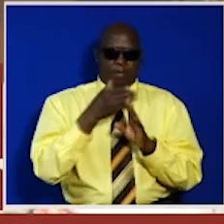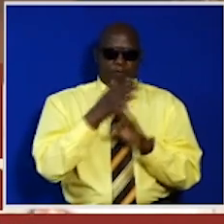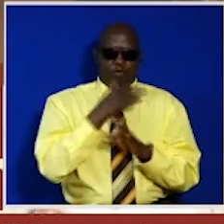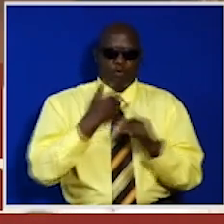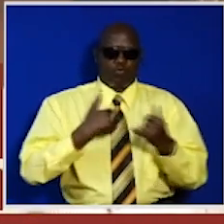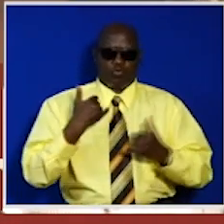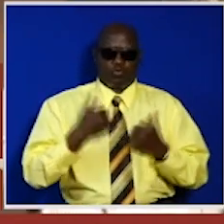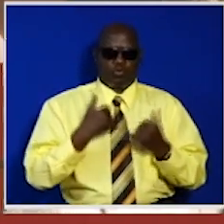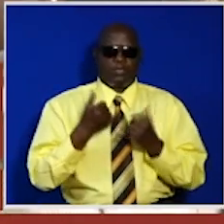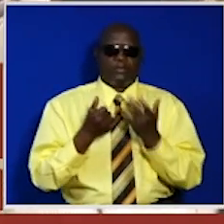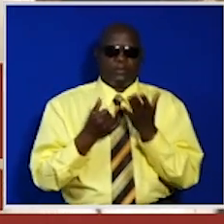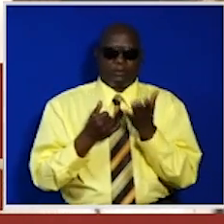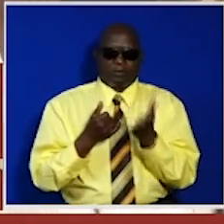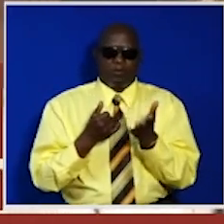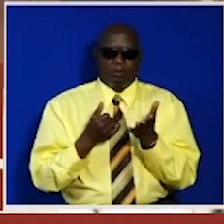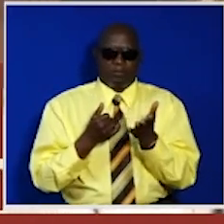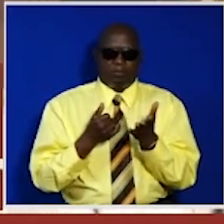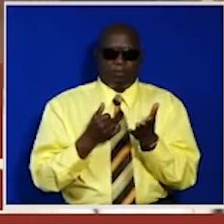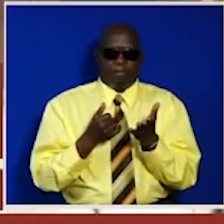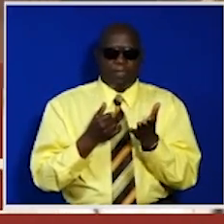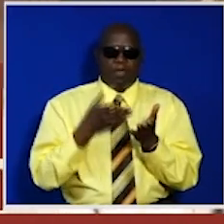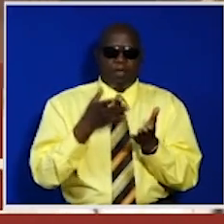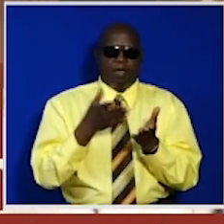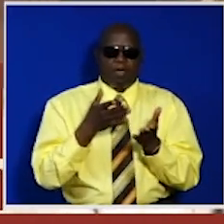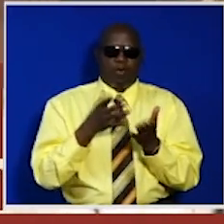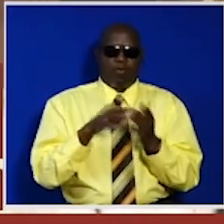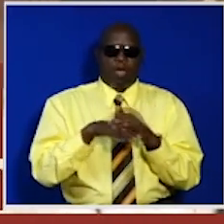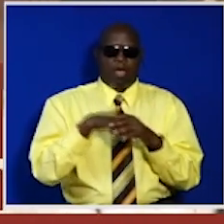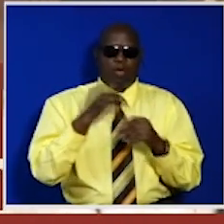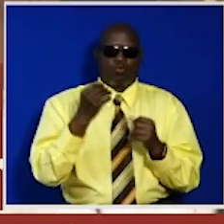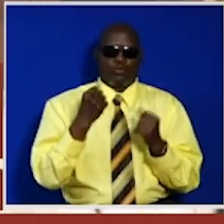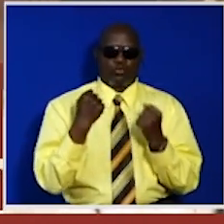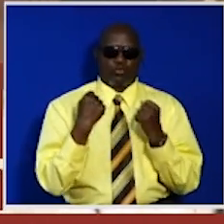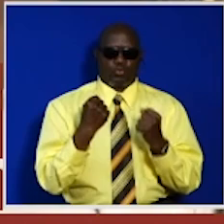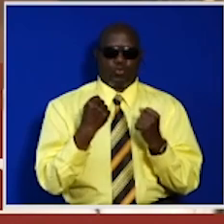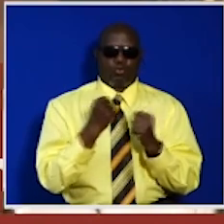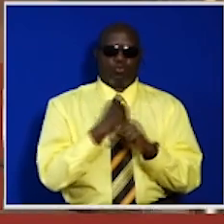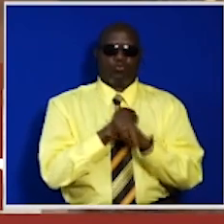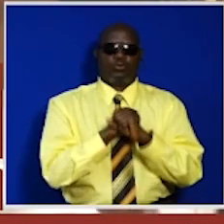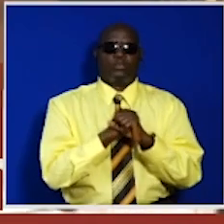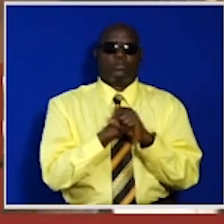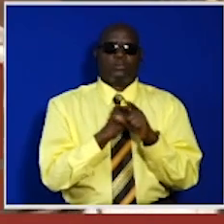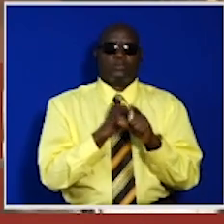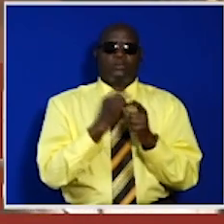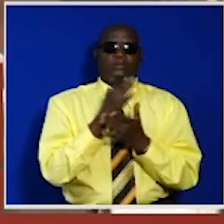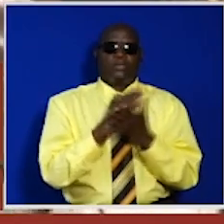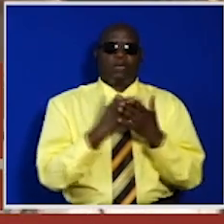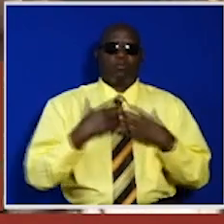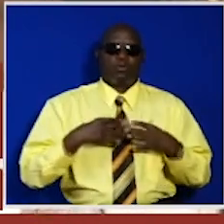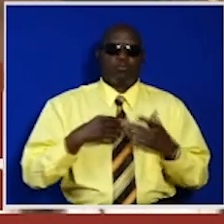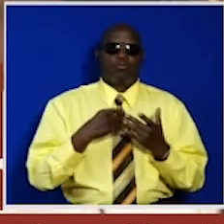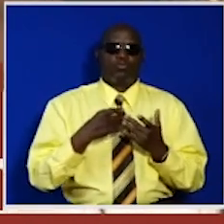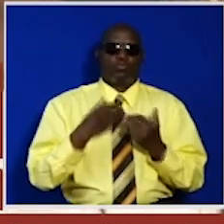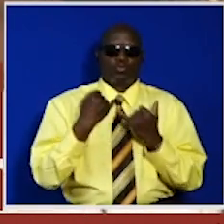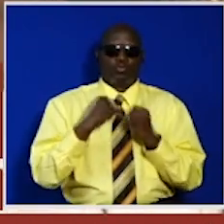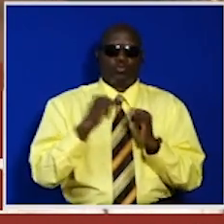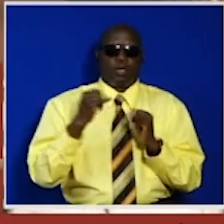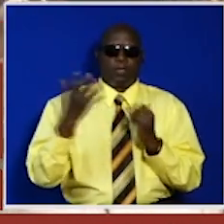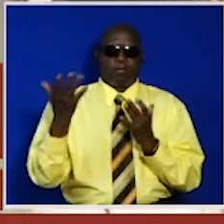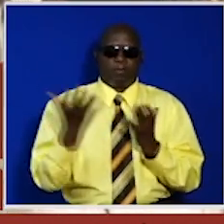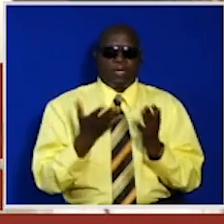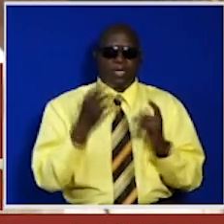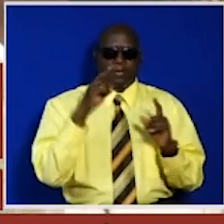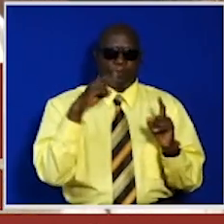are there and we are just coming out strongly to protect them. There were some people who are trying to bring out the views